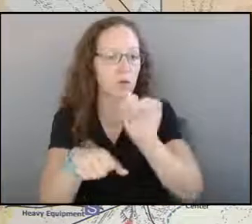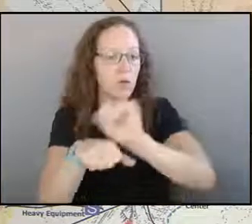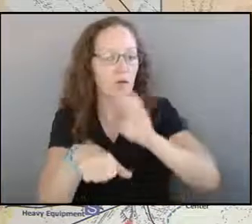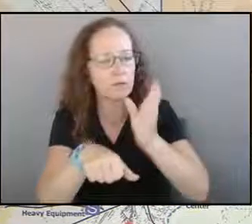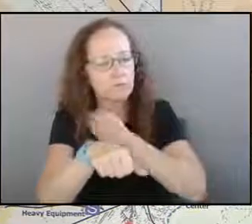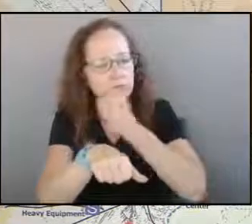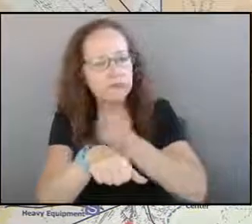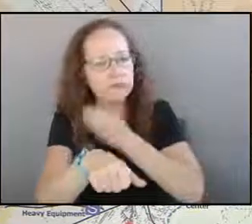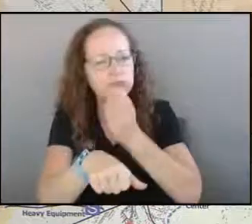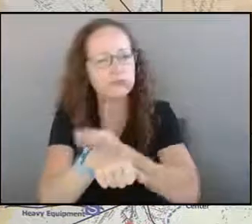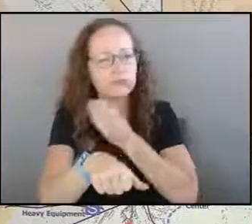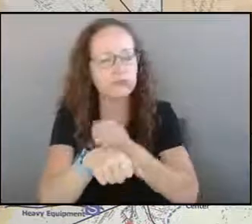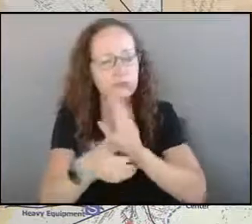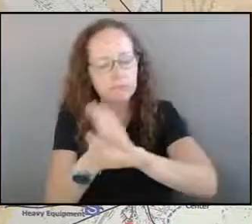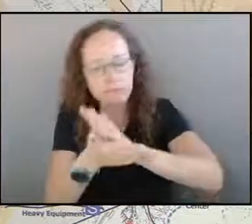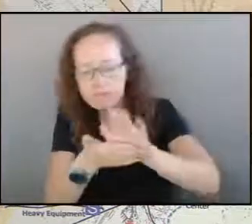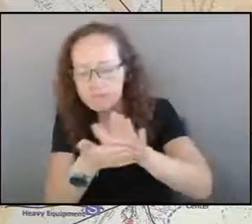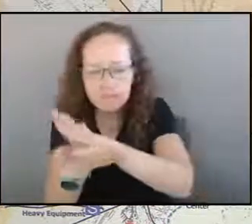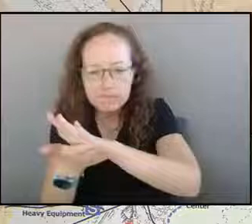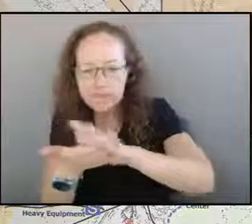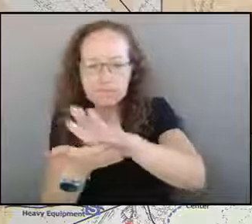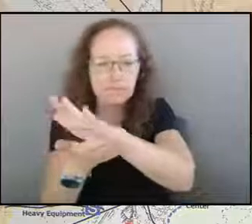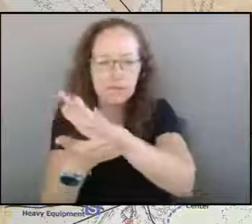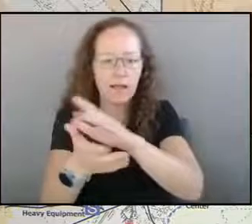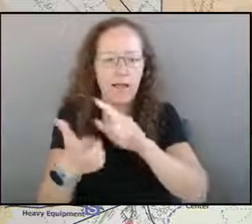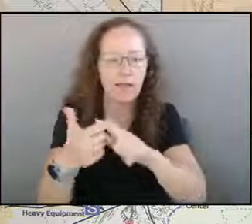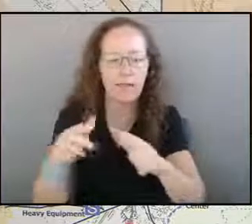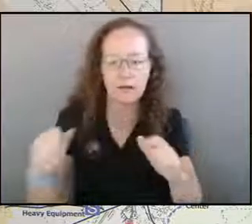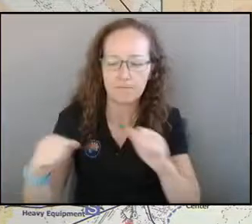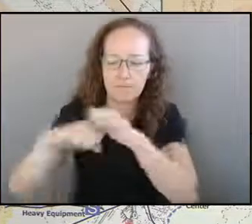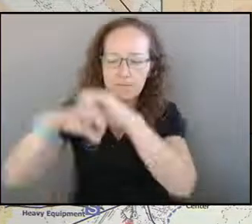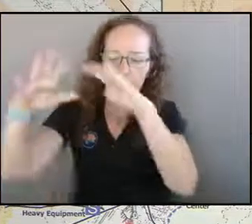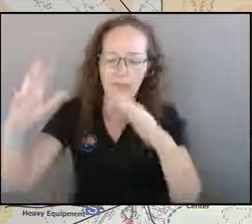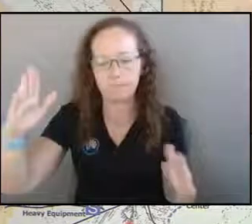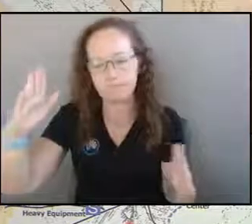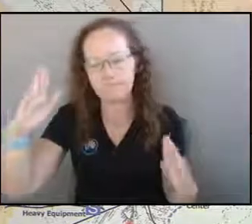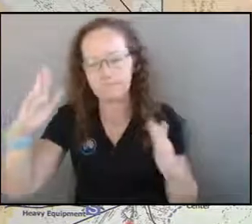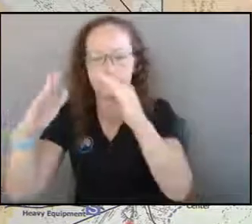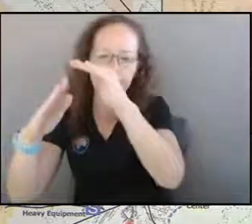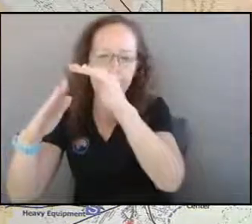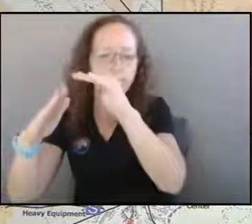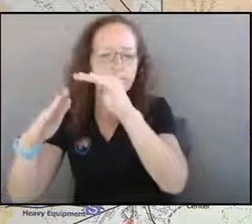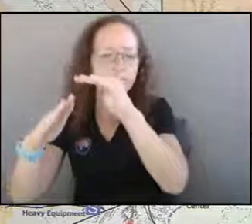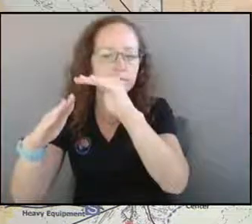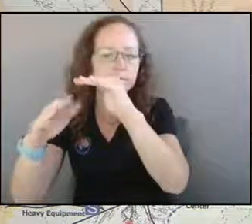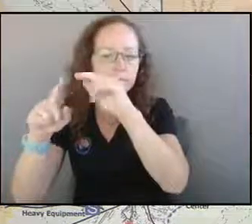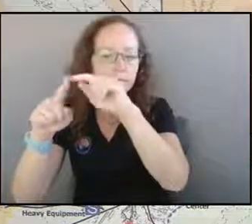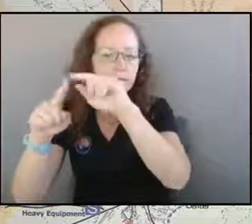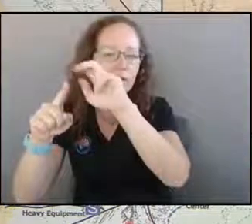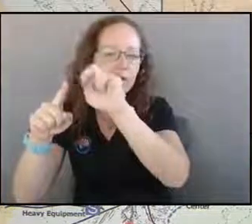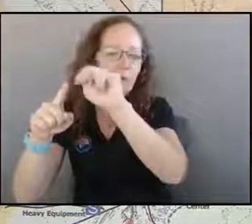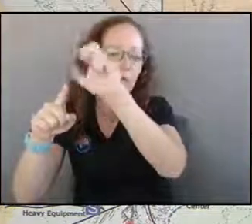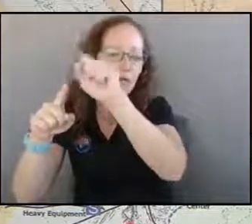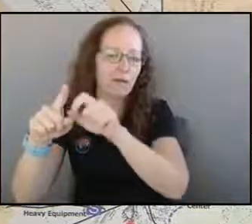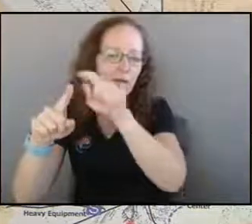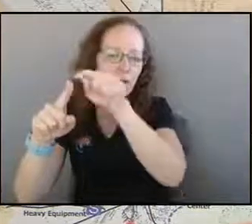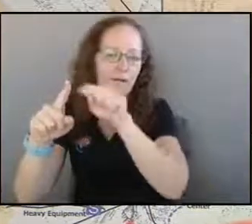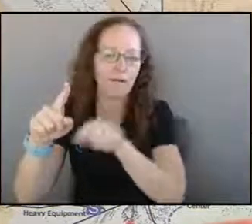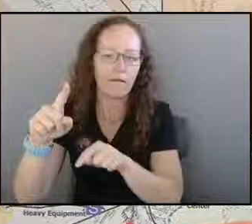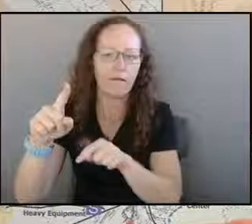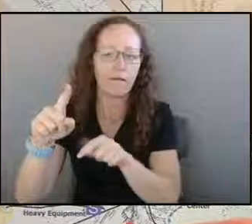this ridge that we call the Osho Ridge, going north-south right here. We've also identified a secondary control